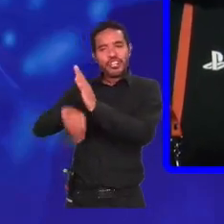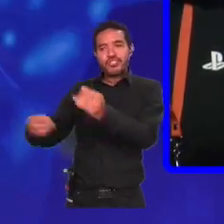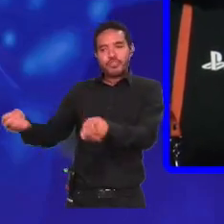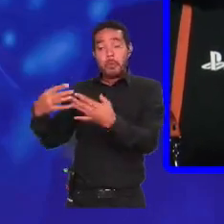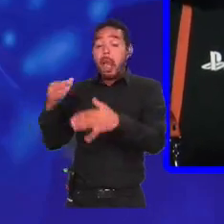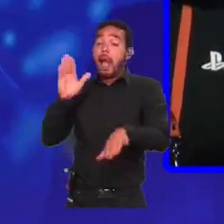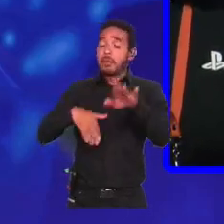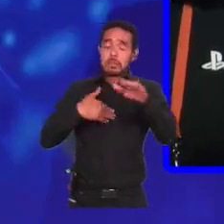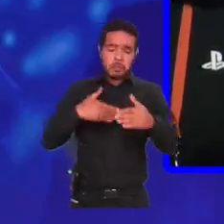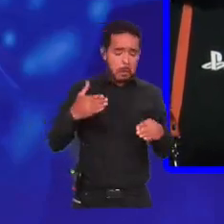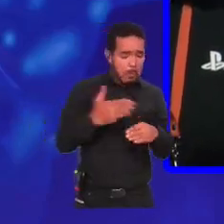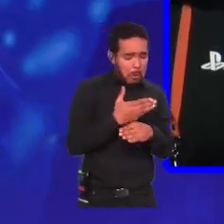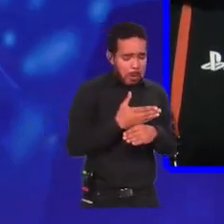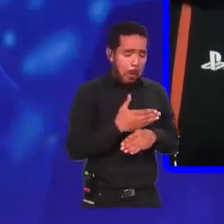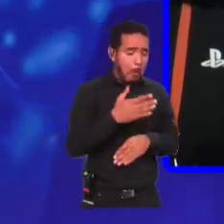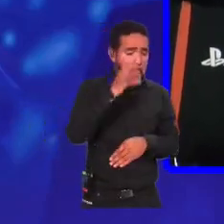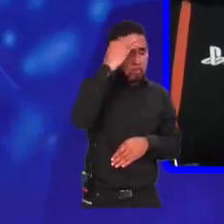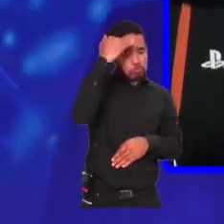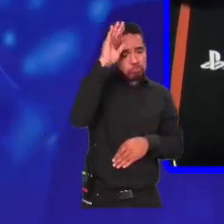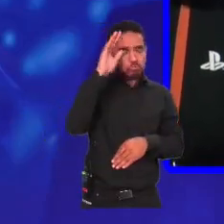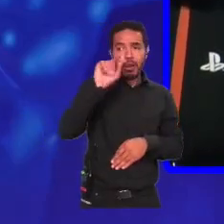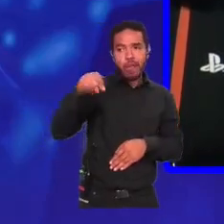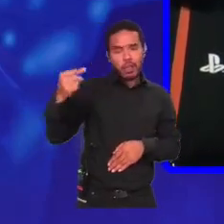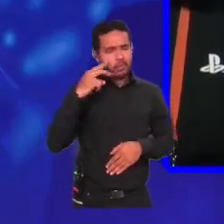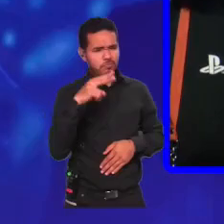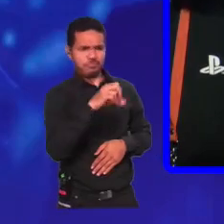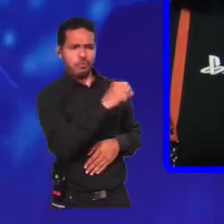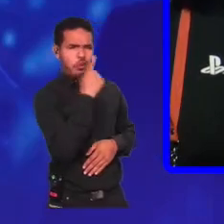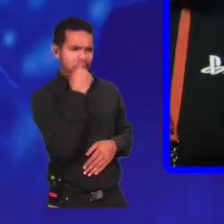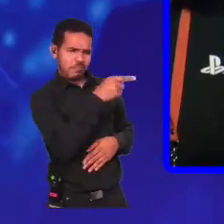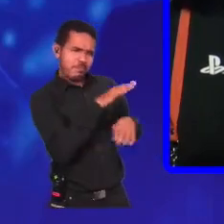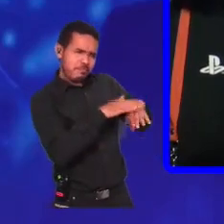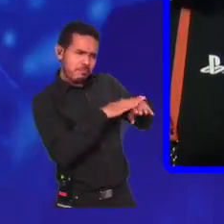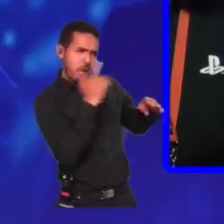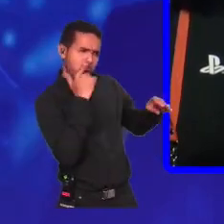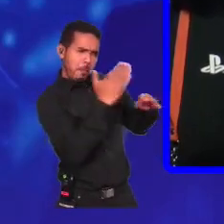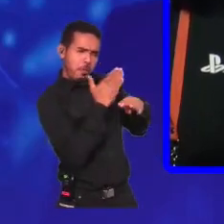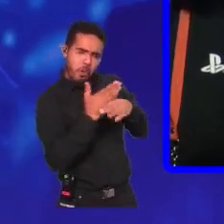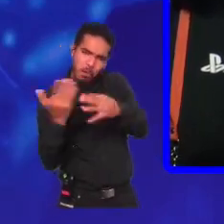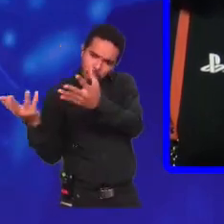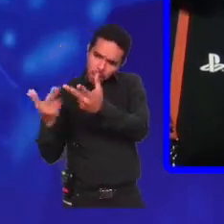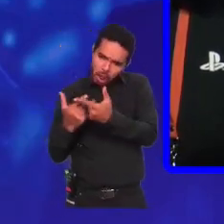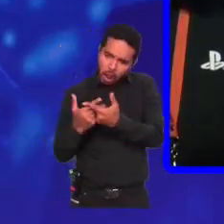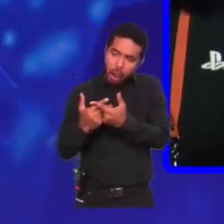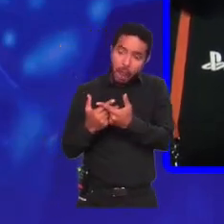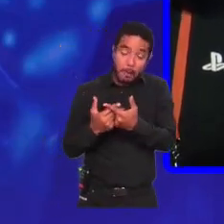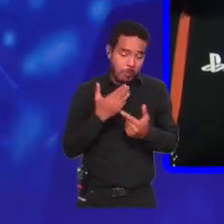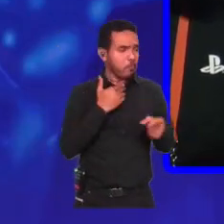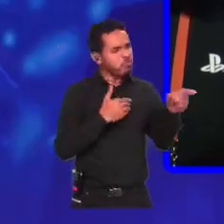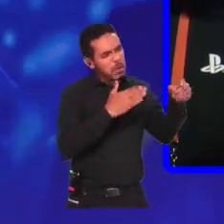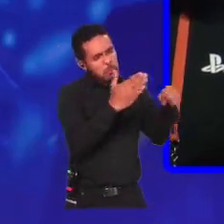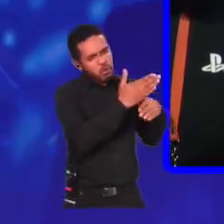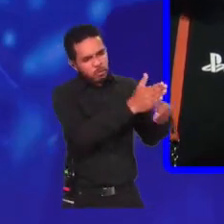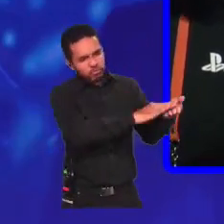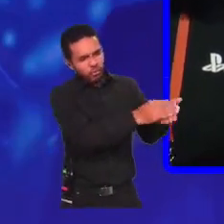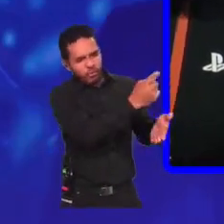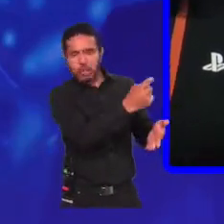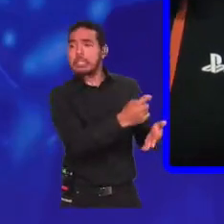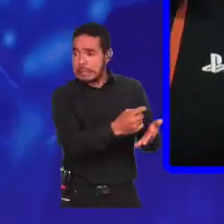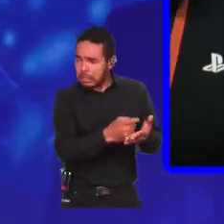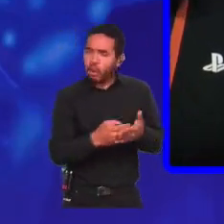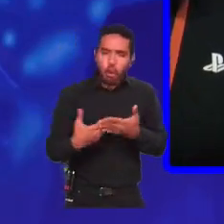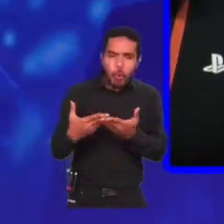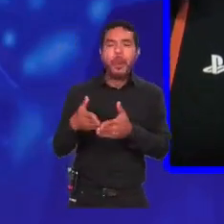our own faces, and it's great to work with somebody outside and say, why are we not fixing this? So again, it's a two-way street. We're always